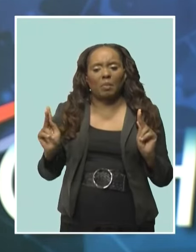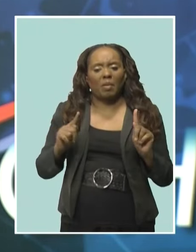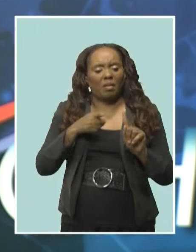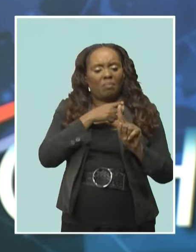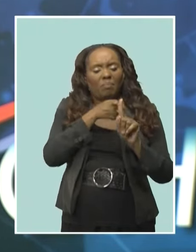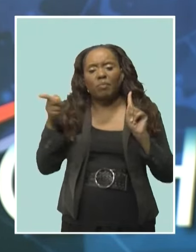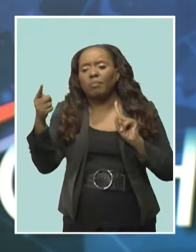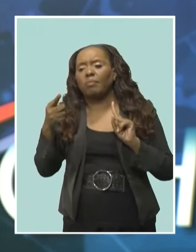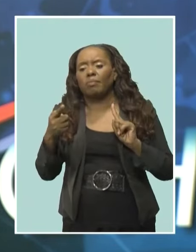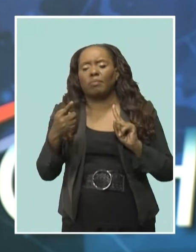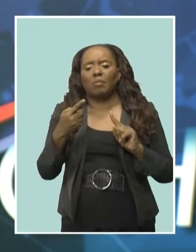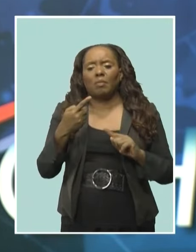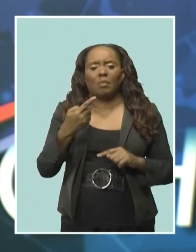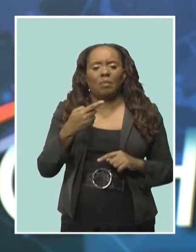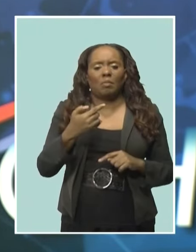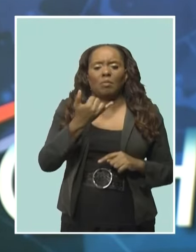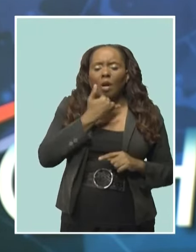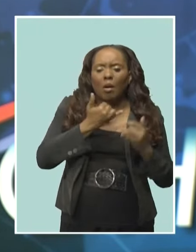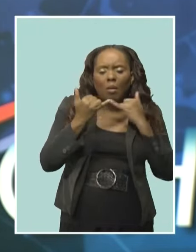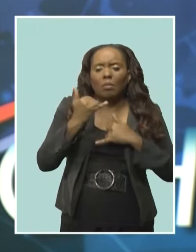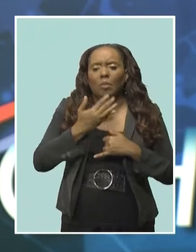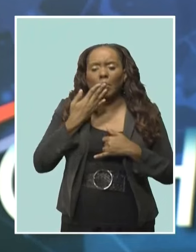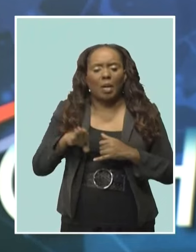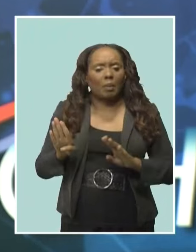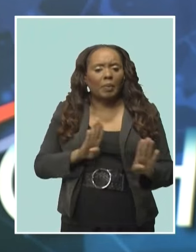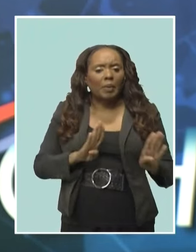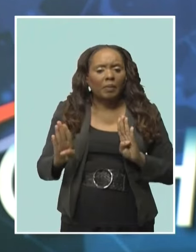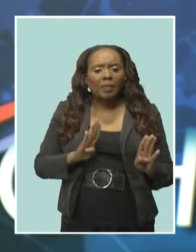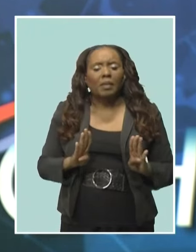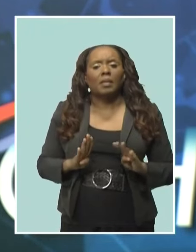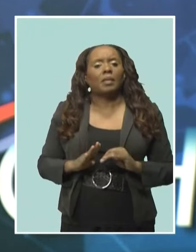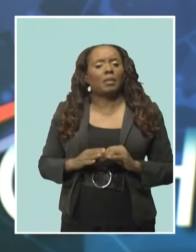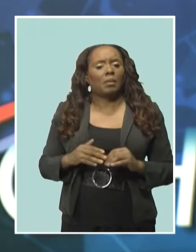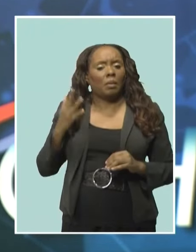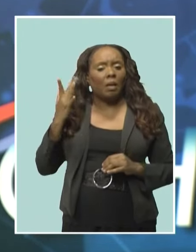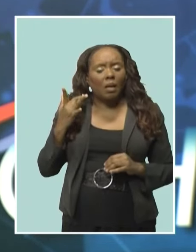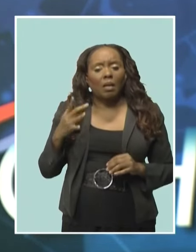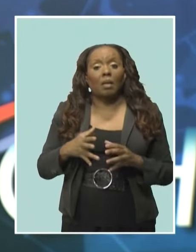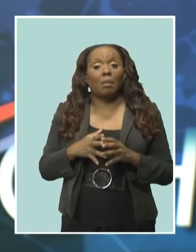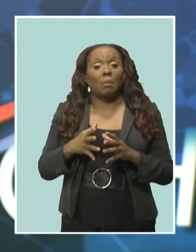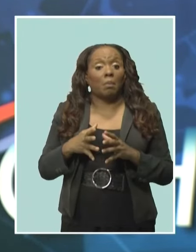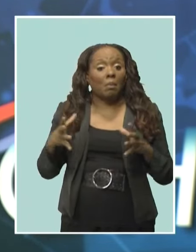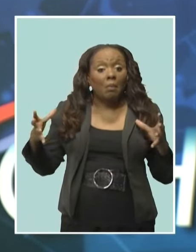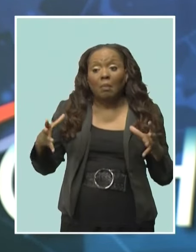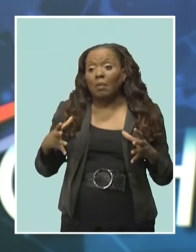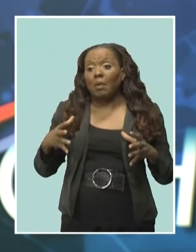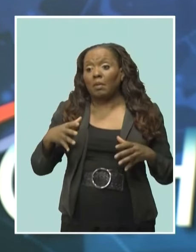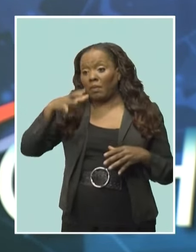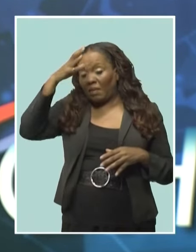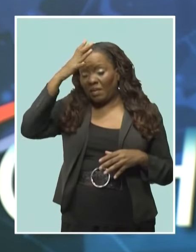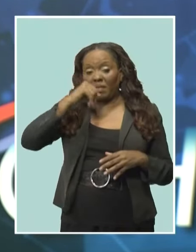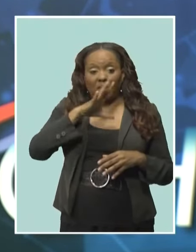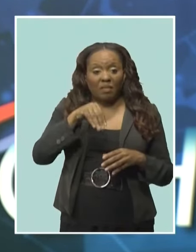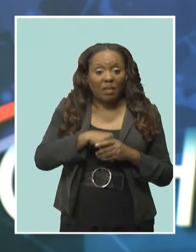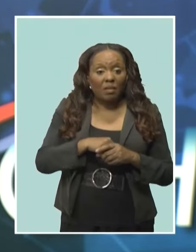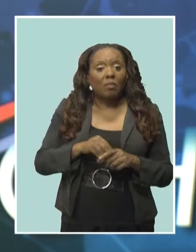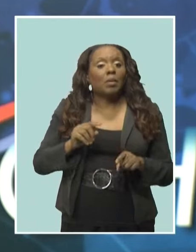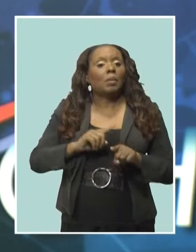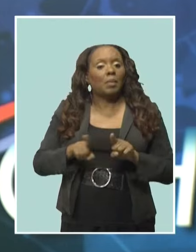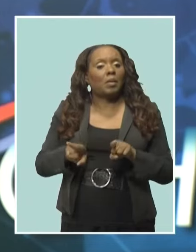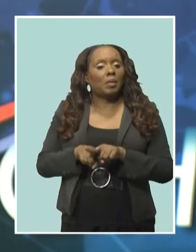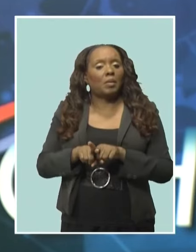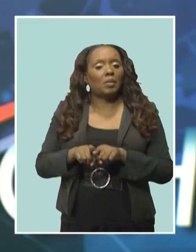Support, Fabian Sargent, says it's not the only reason. According to him, behaviors are also influenced by the media,